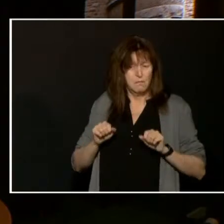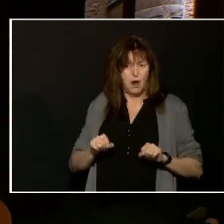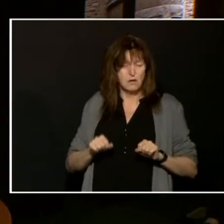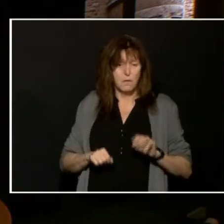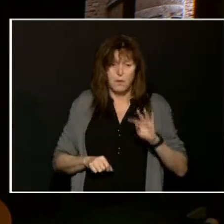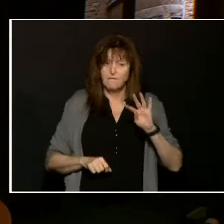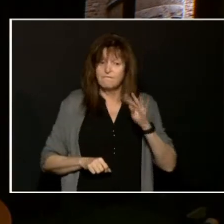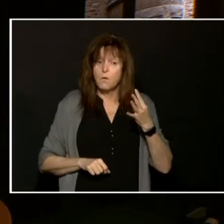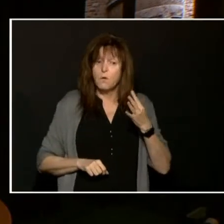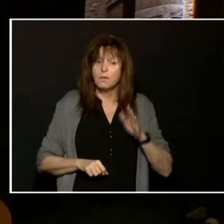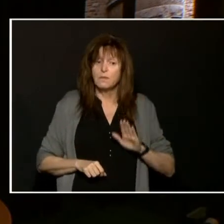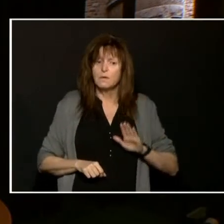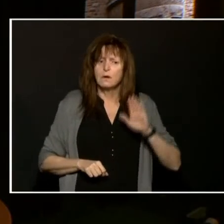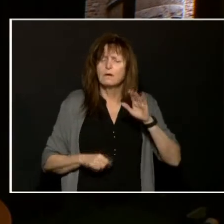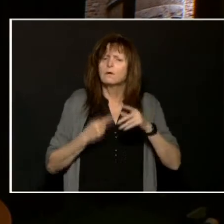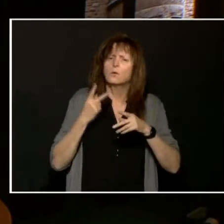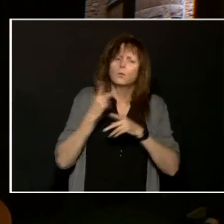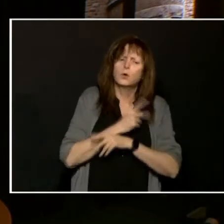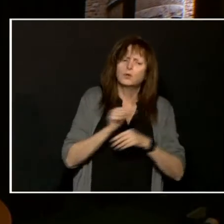risk?